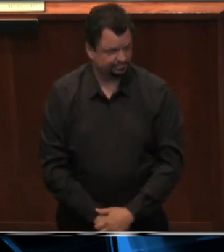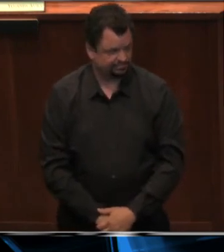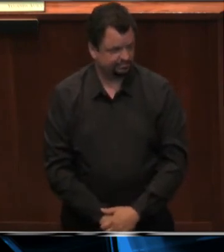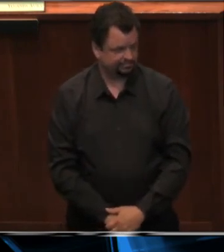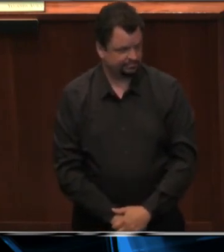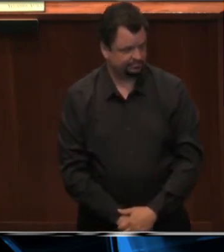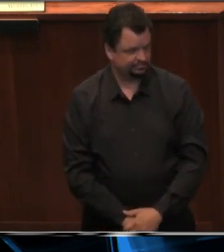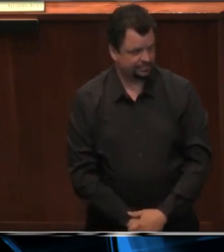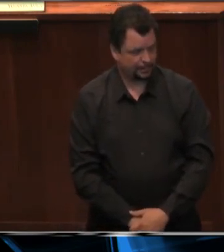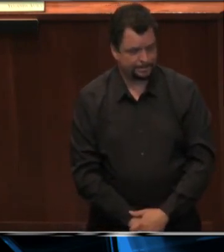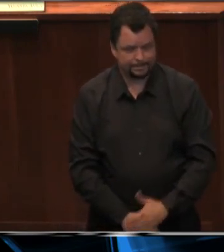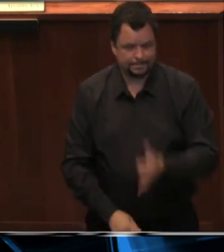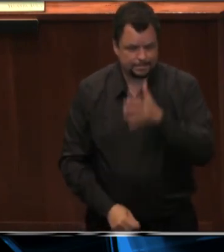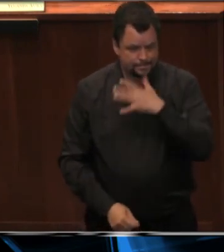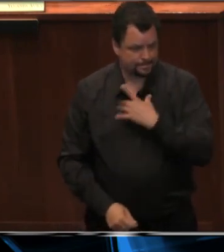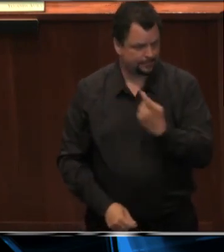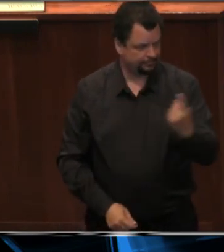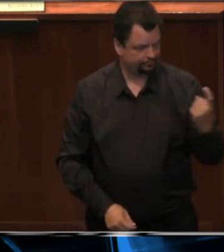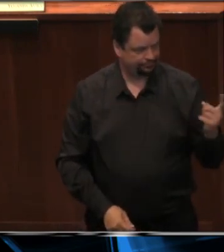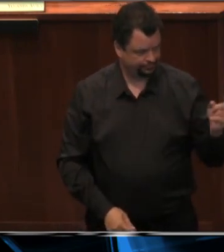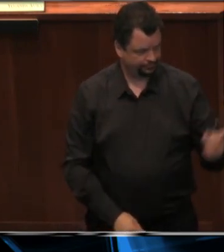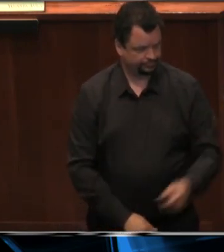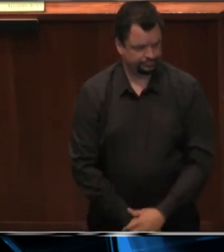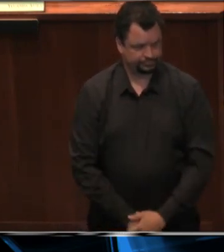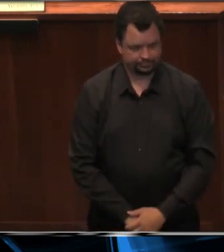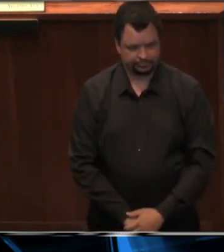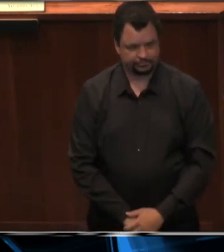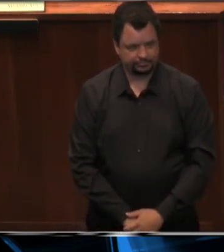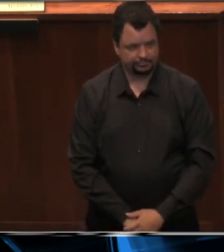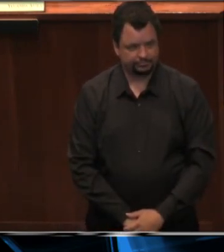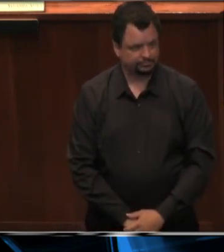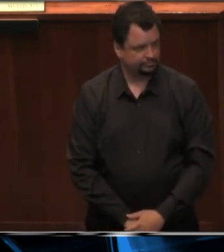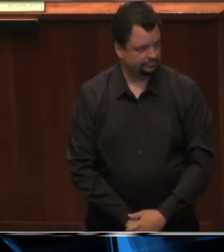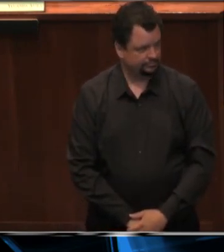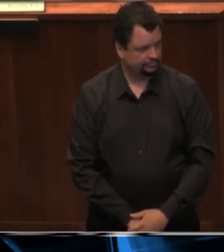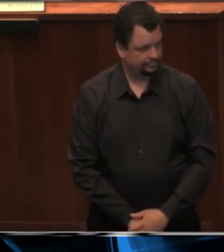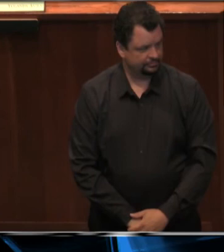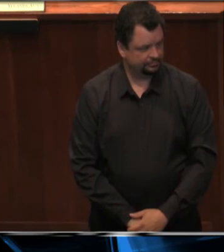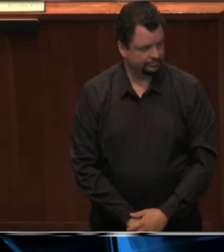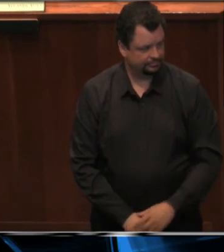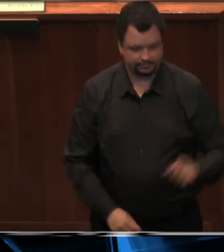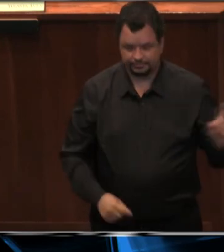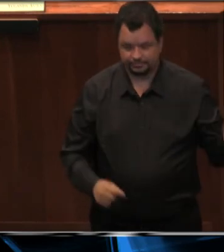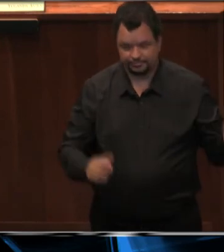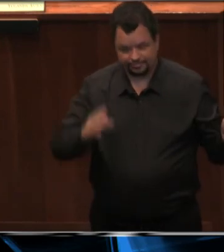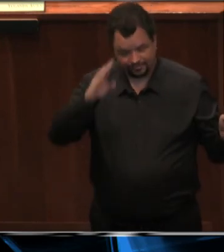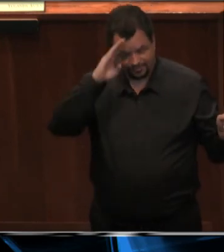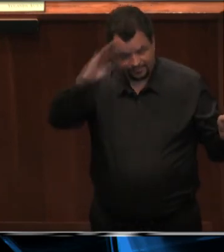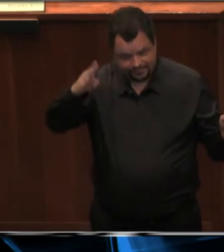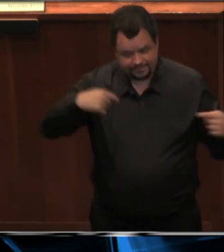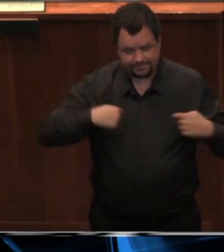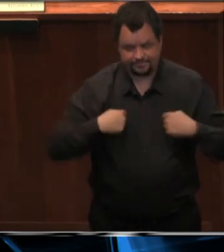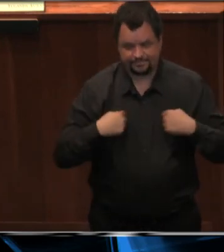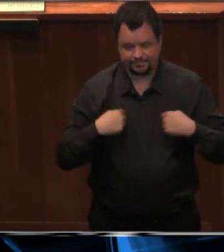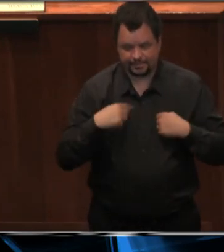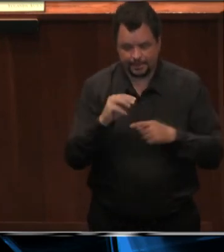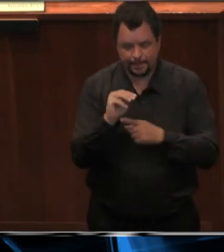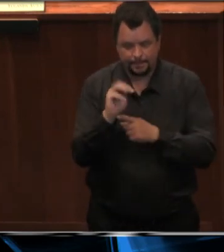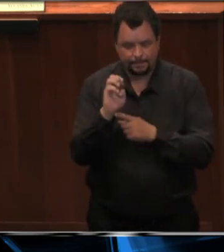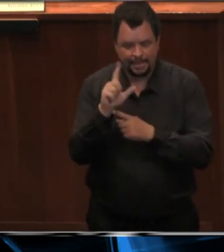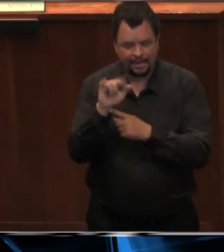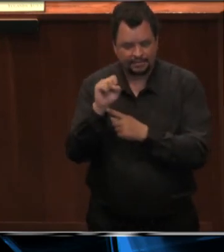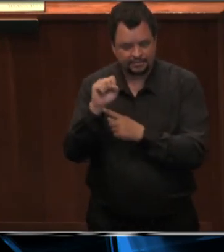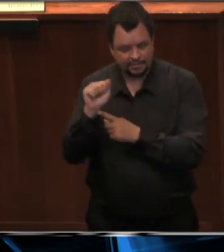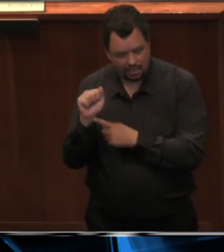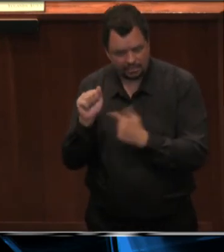Good morning. My name is Melissa Ellenberger. I am also a teacher